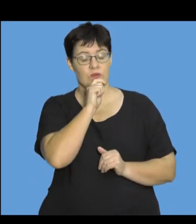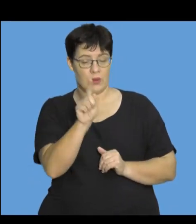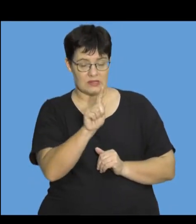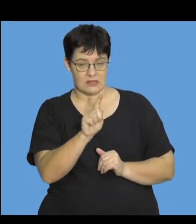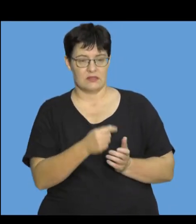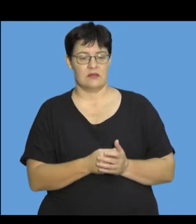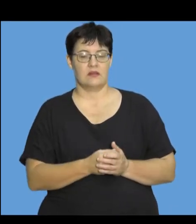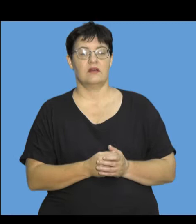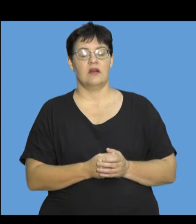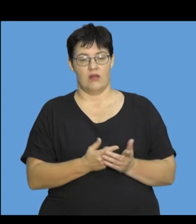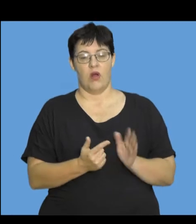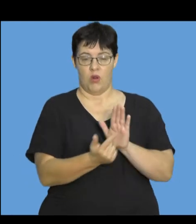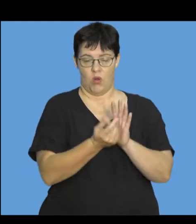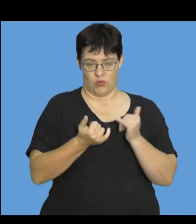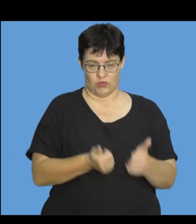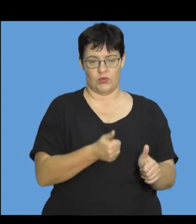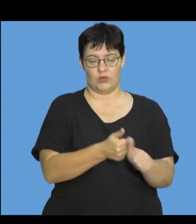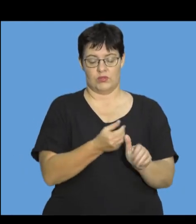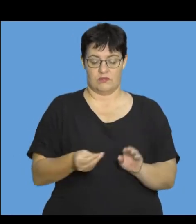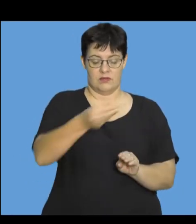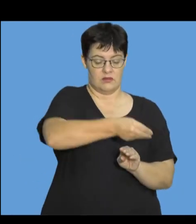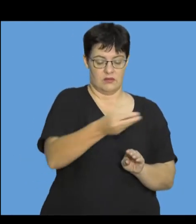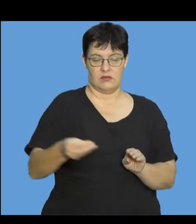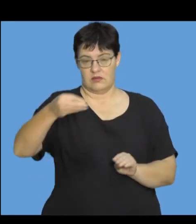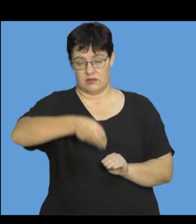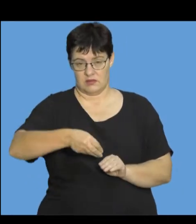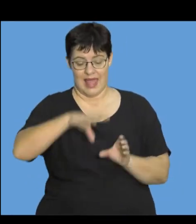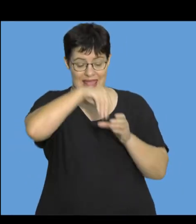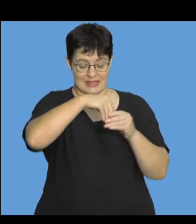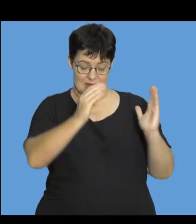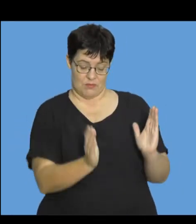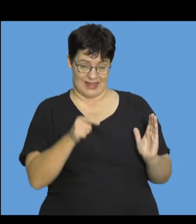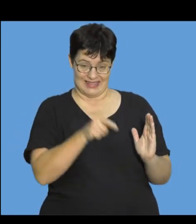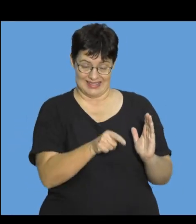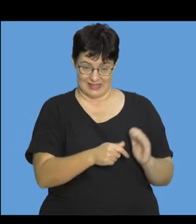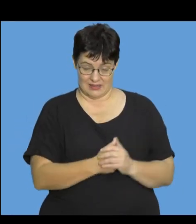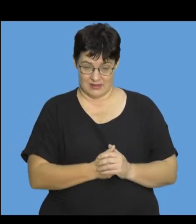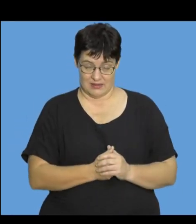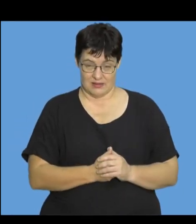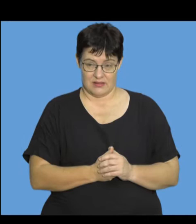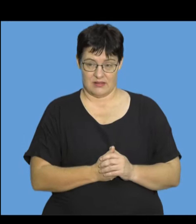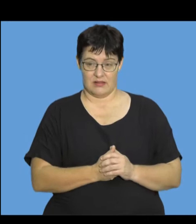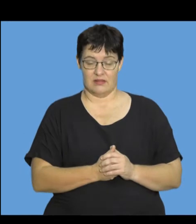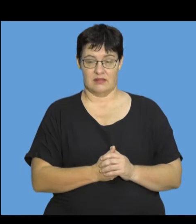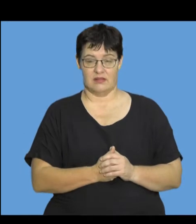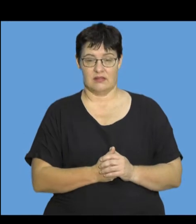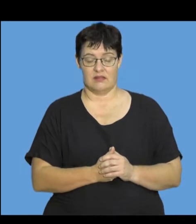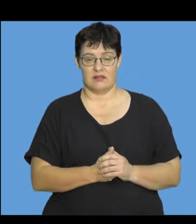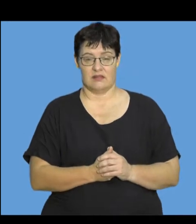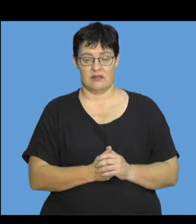use the distributive law to distribute that exponent to all the exponents that are inside those brackets,